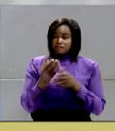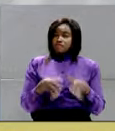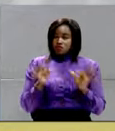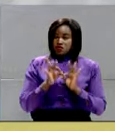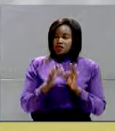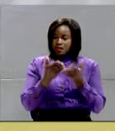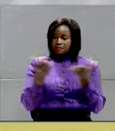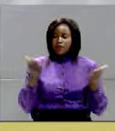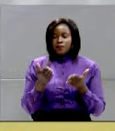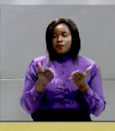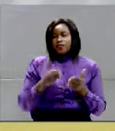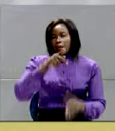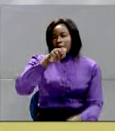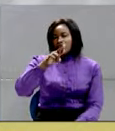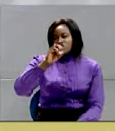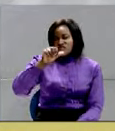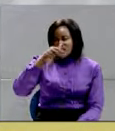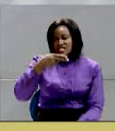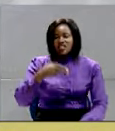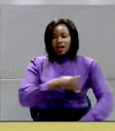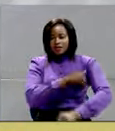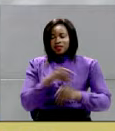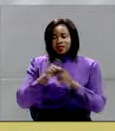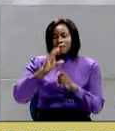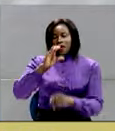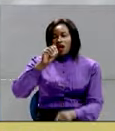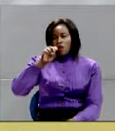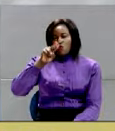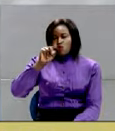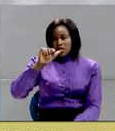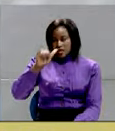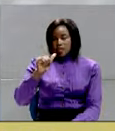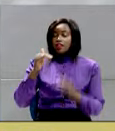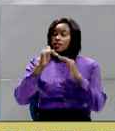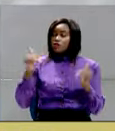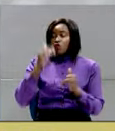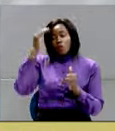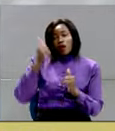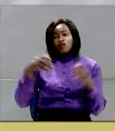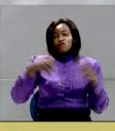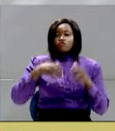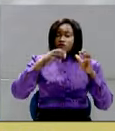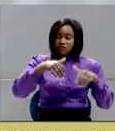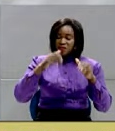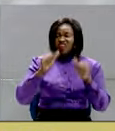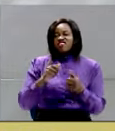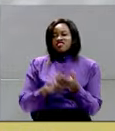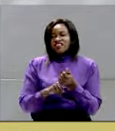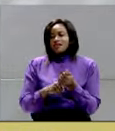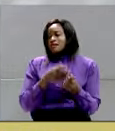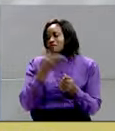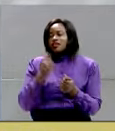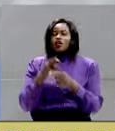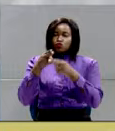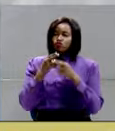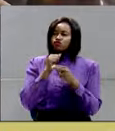SACOs, at parish, sub-county and county levels in the country to shield farmers from acquiring loans from money lenders